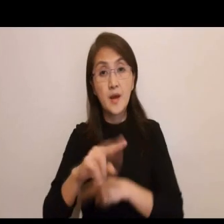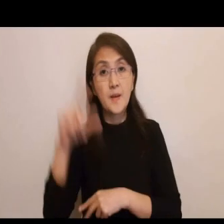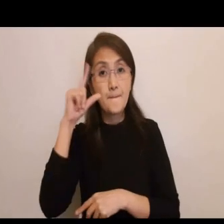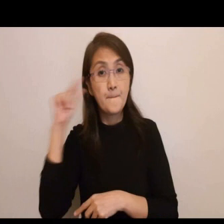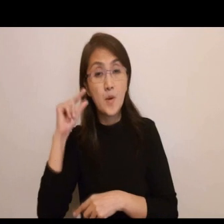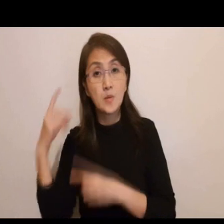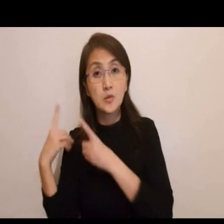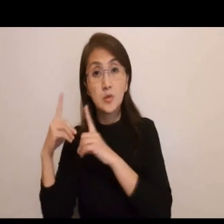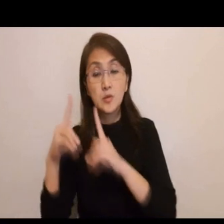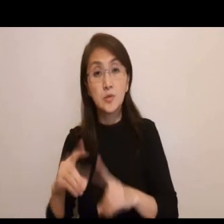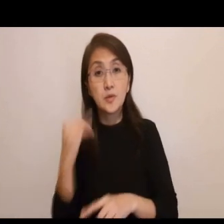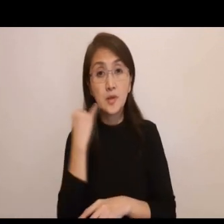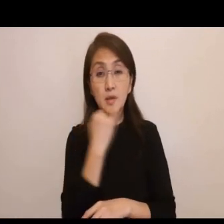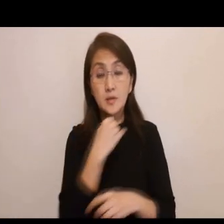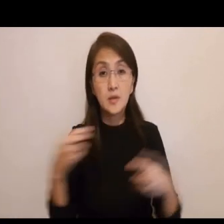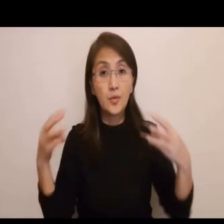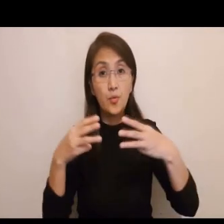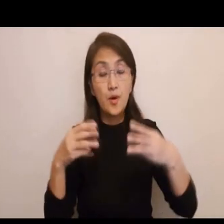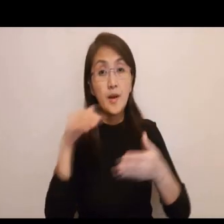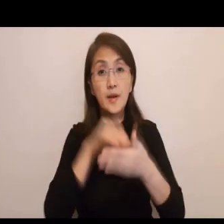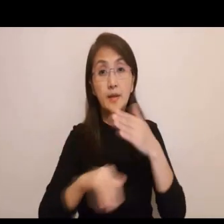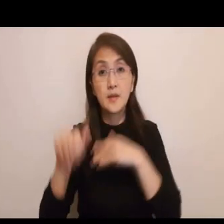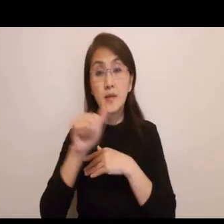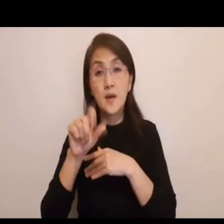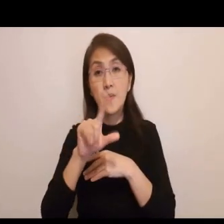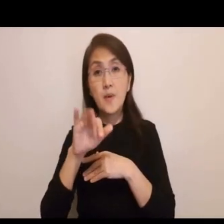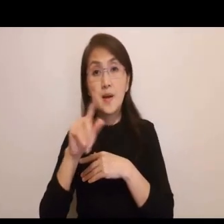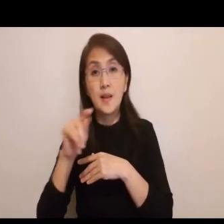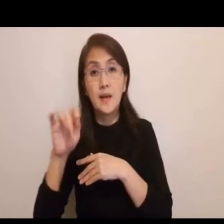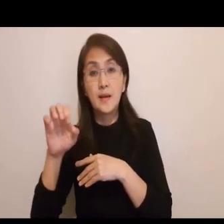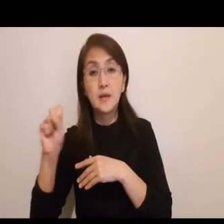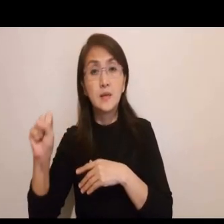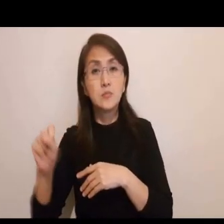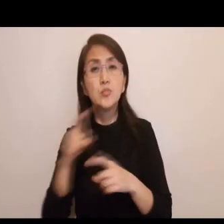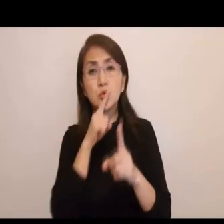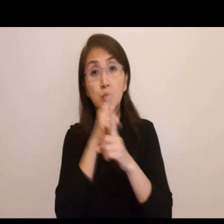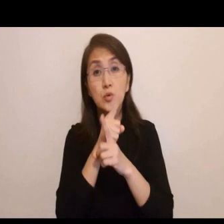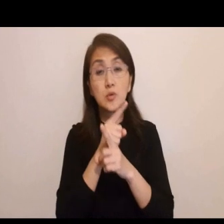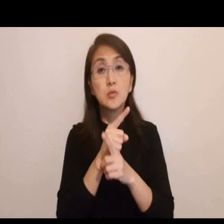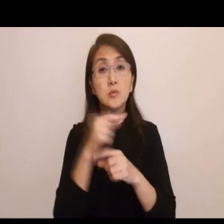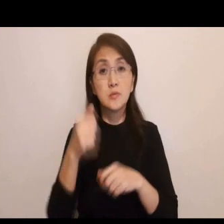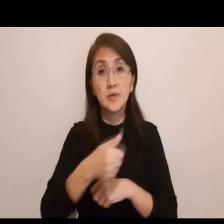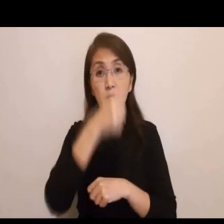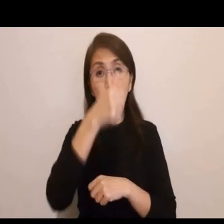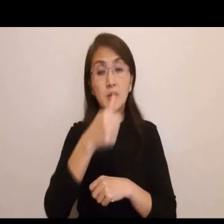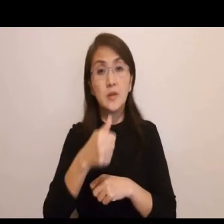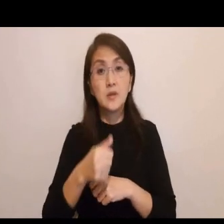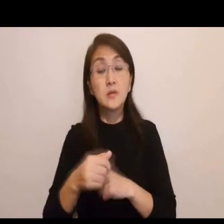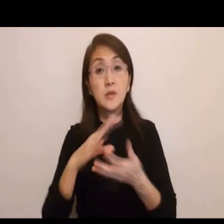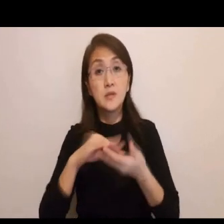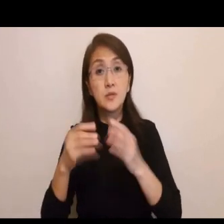The outstretched hands of Moses during the Israelites' battle against the Amalekites assure Israel's